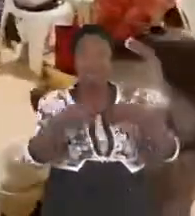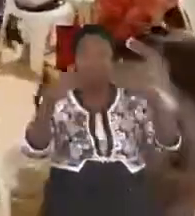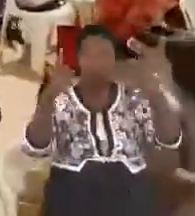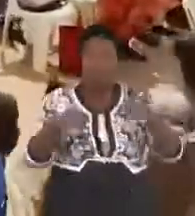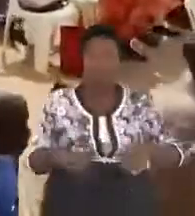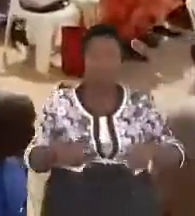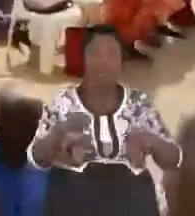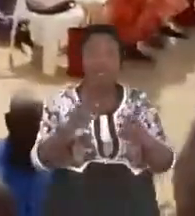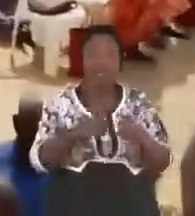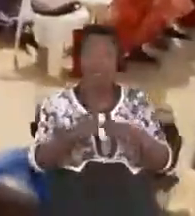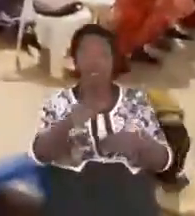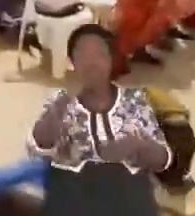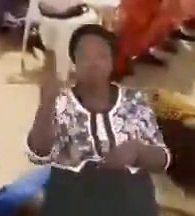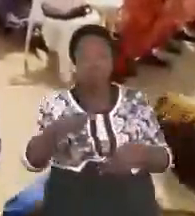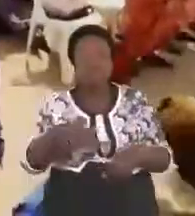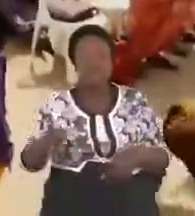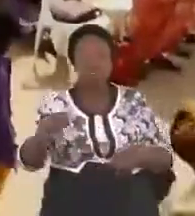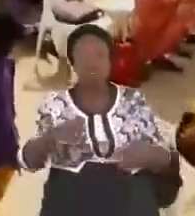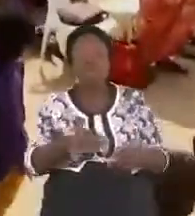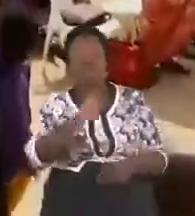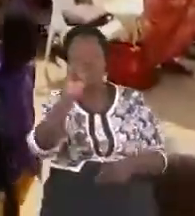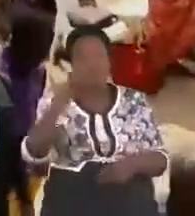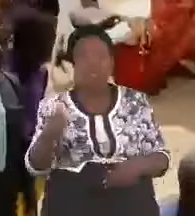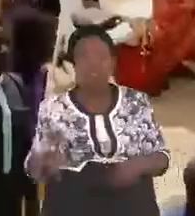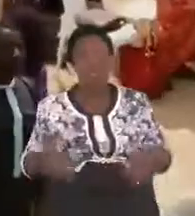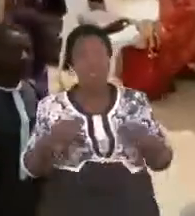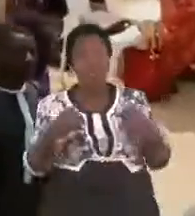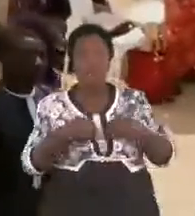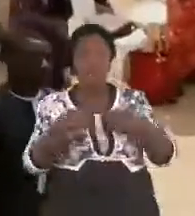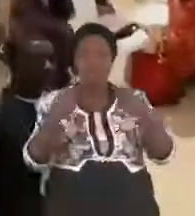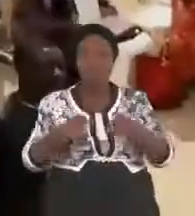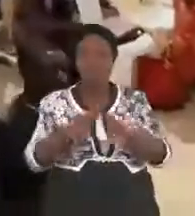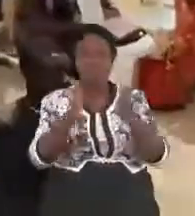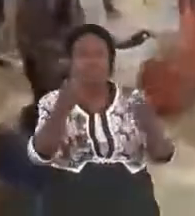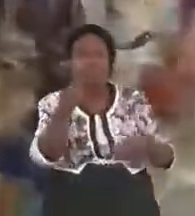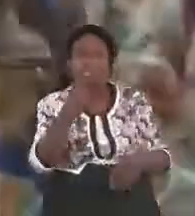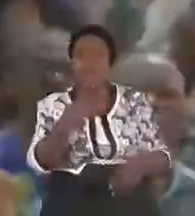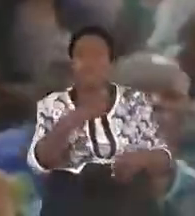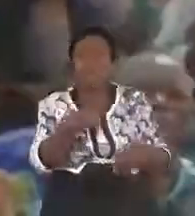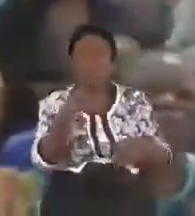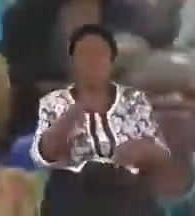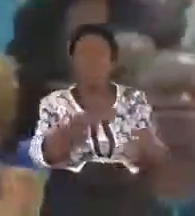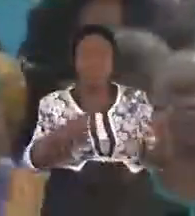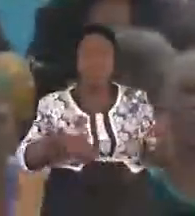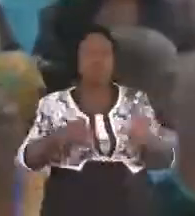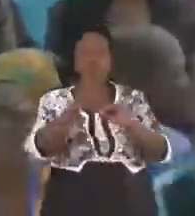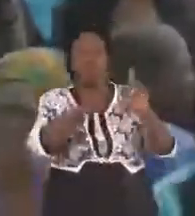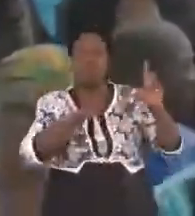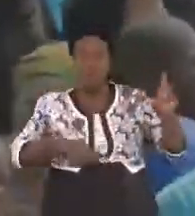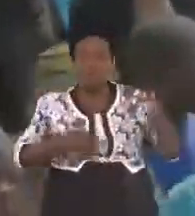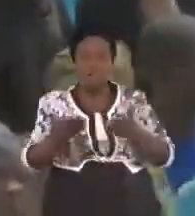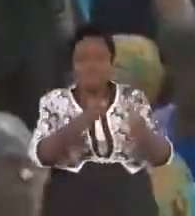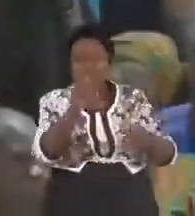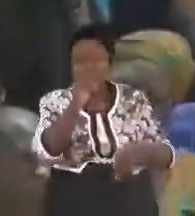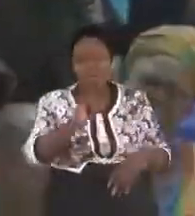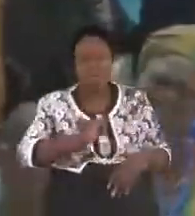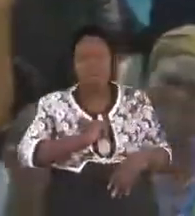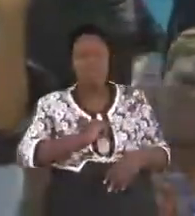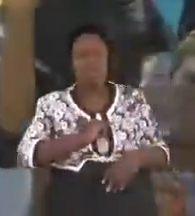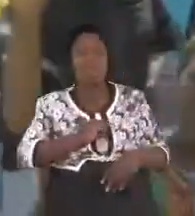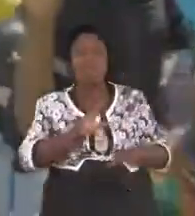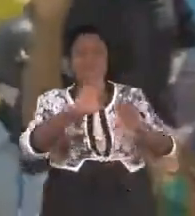Eternal, everlasting life has come. Open your mouth and tell the Lord, oh Lord, here am I. Give me of